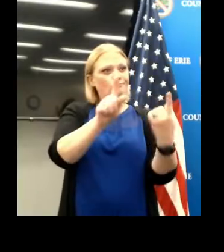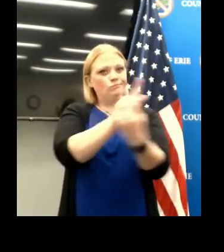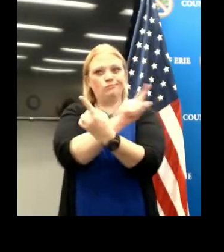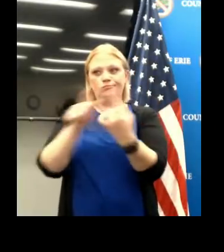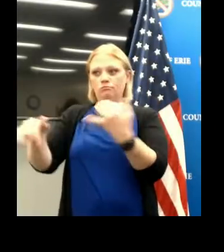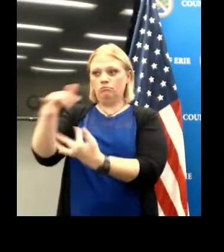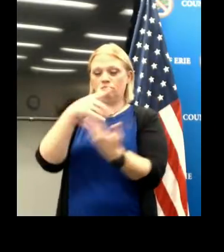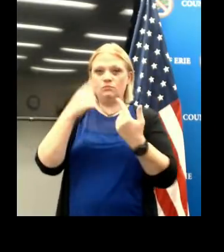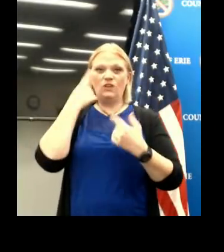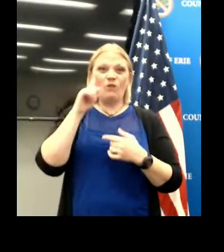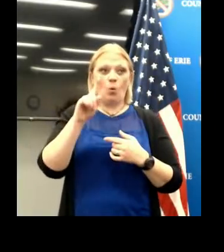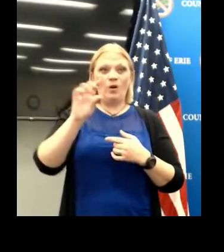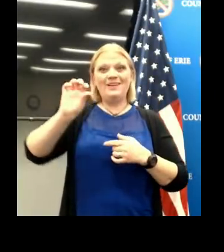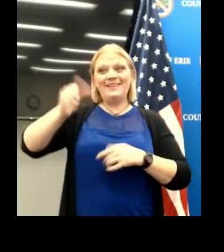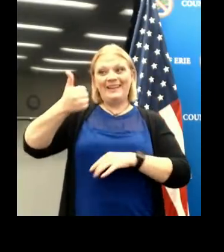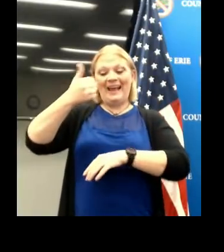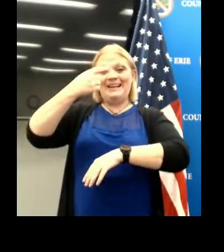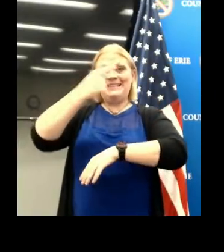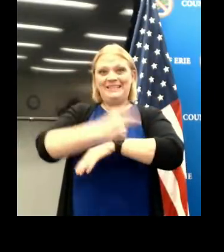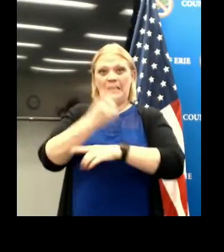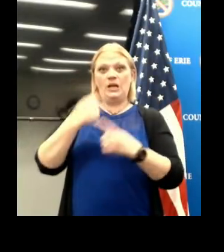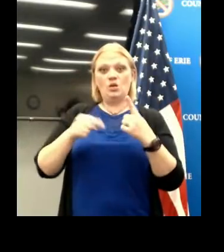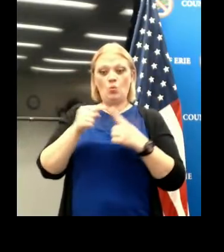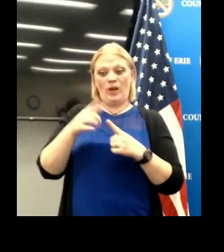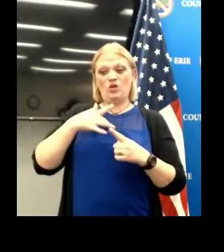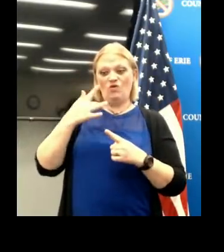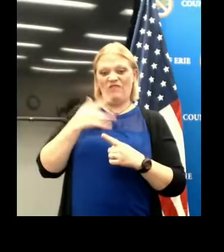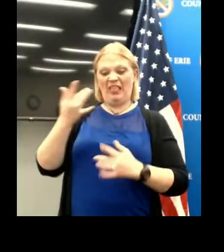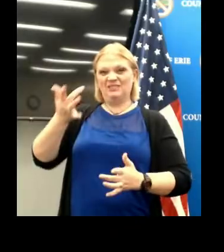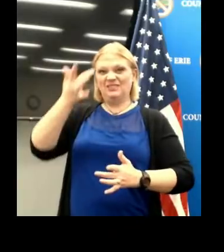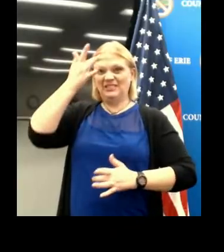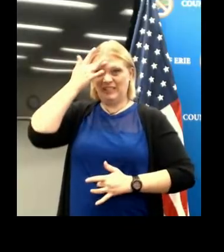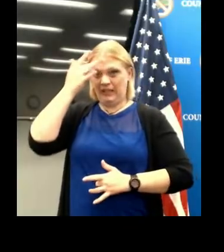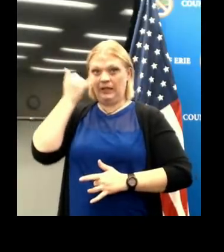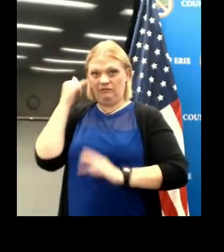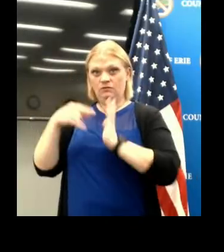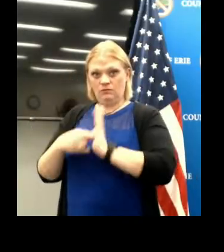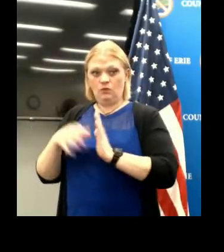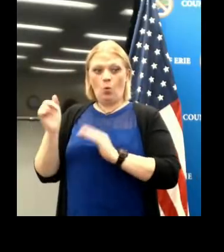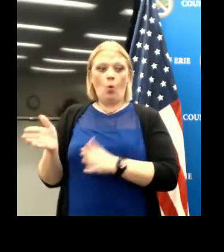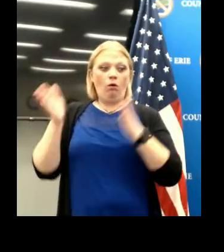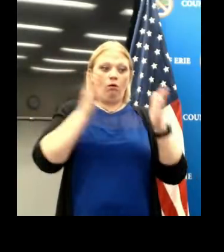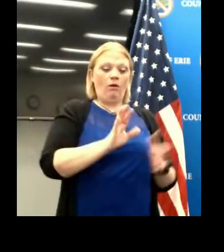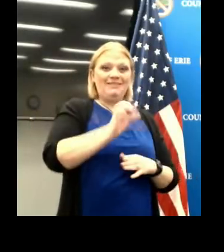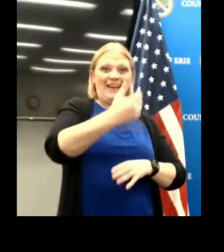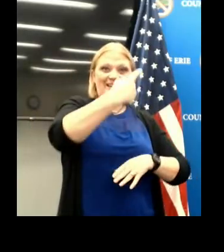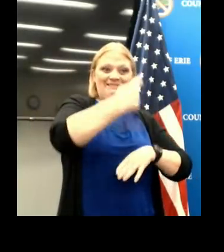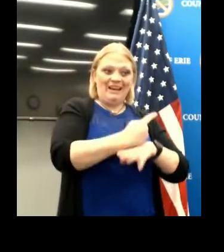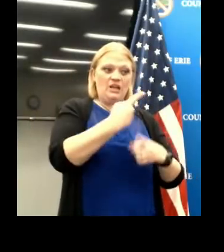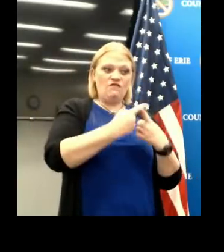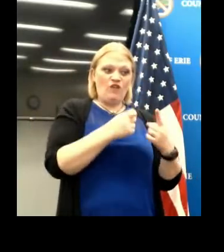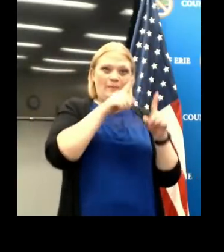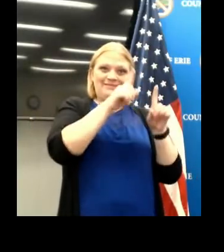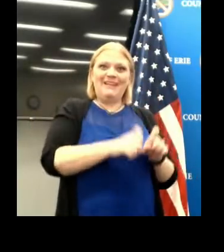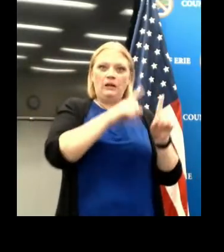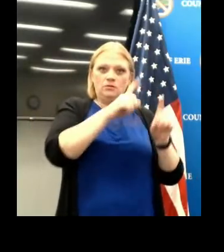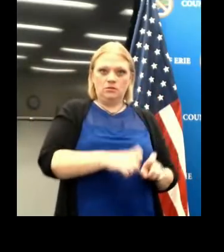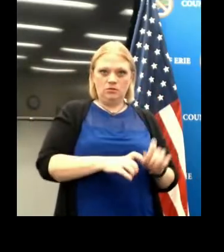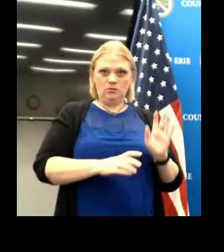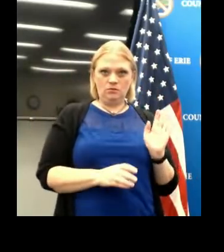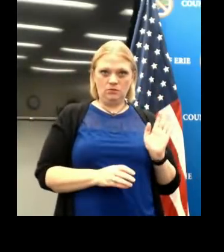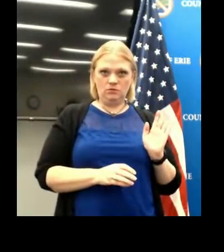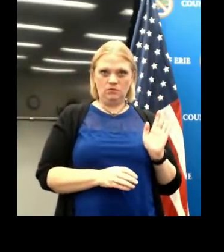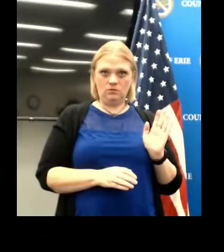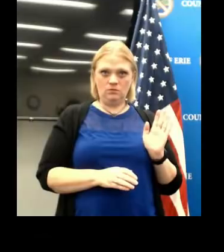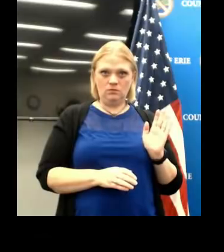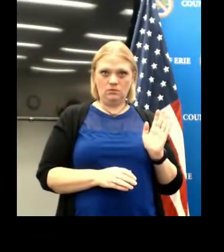either 10 days from the onset of symptoms if you had symptoms, or 10 days from when you had your specimen collected from the test,